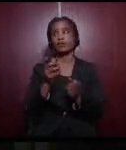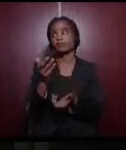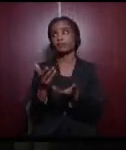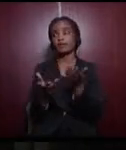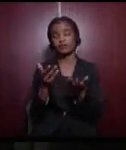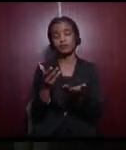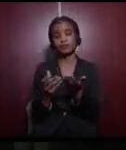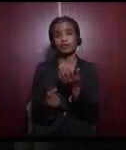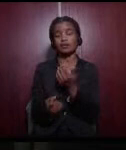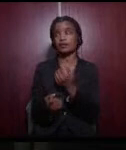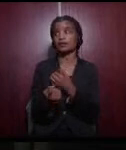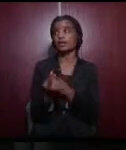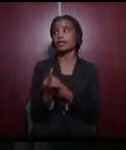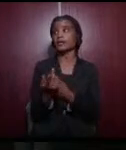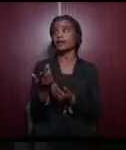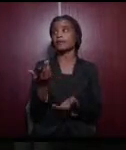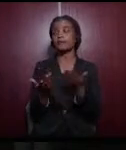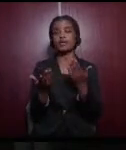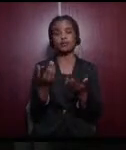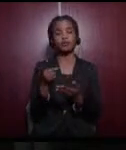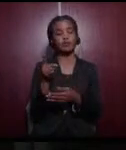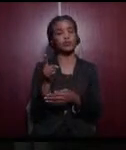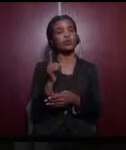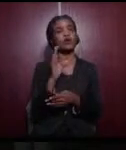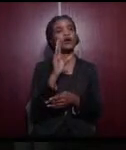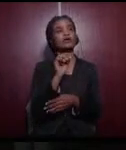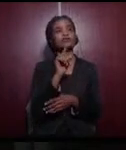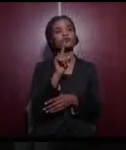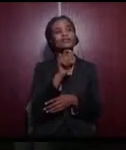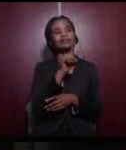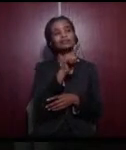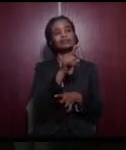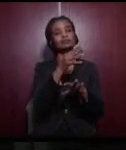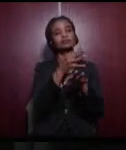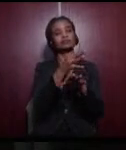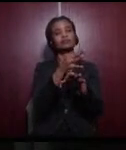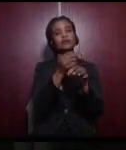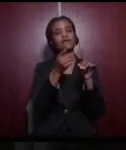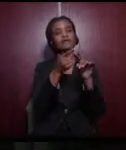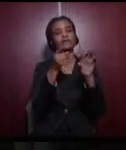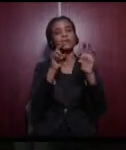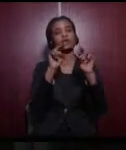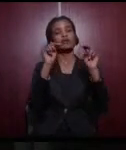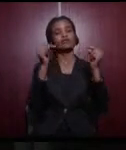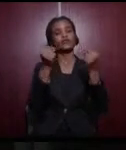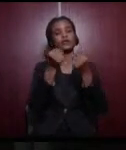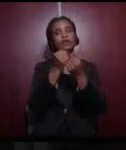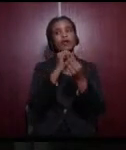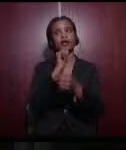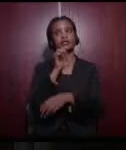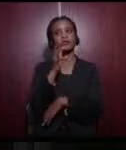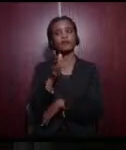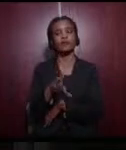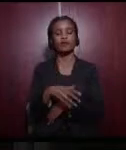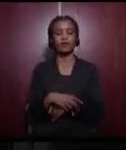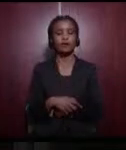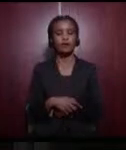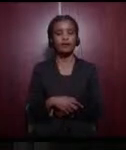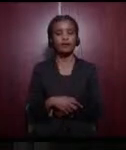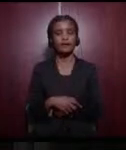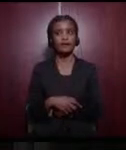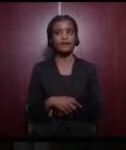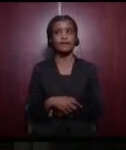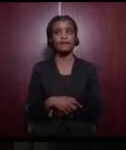but buntate bana ba national ba tla khona hore ba e arabe. Wa e bona? So we'll take you and then we then take a next